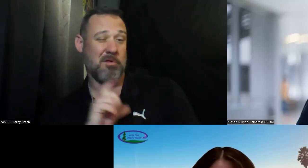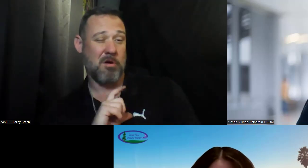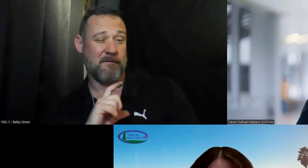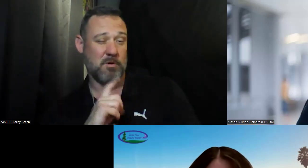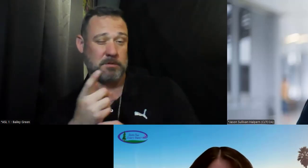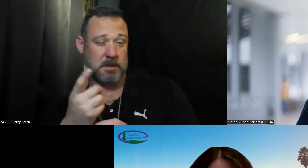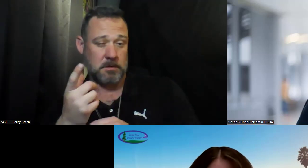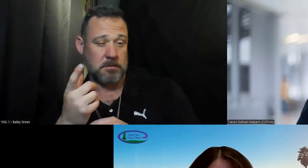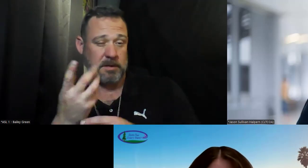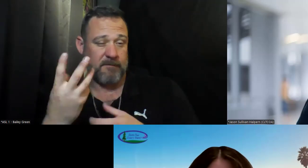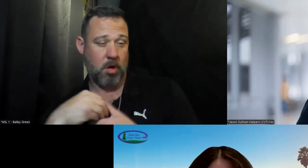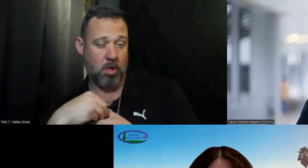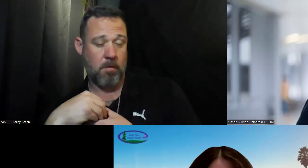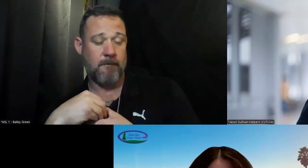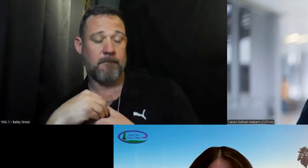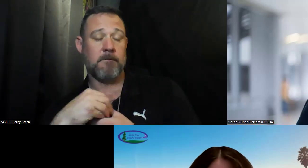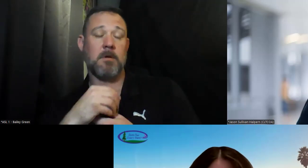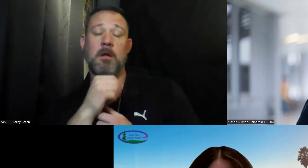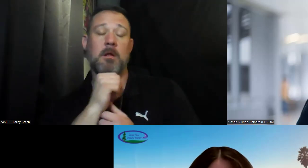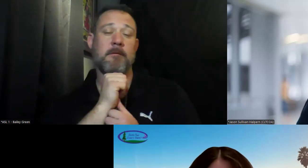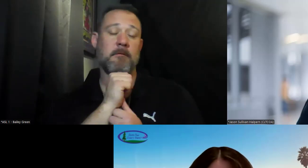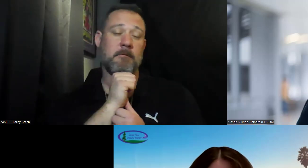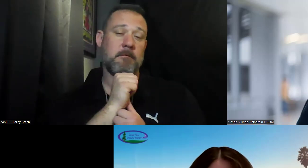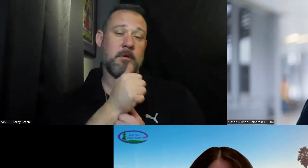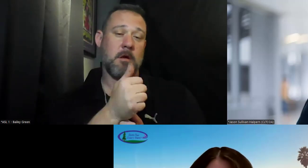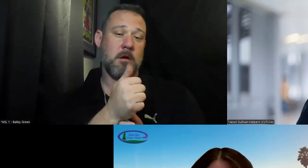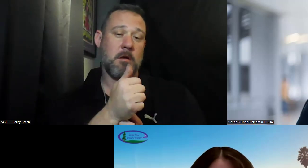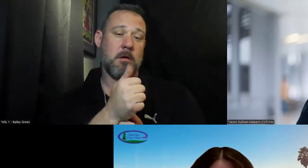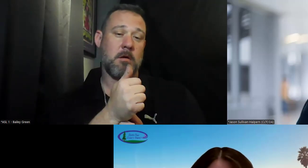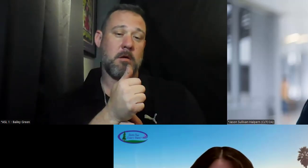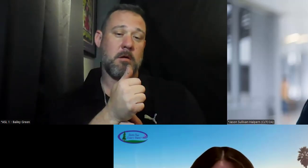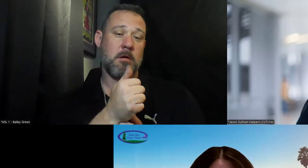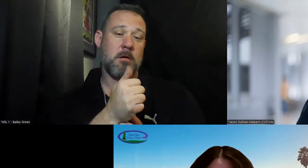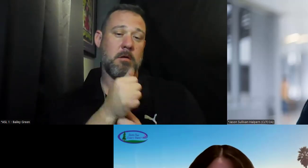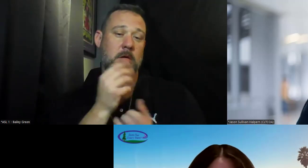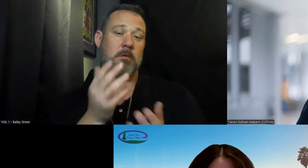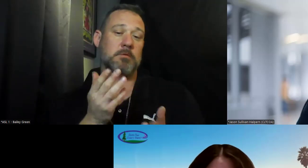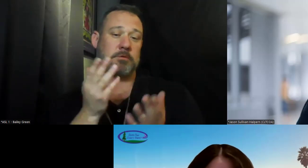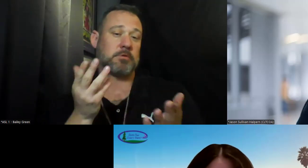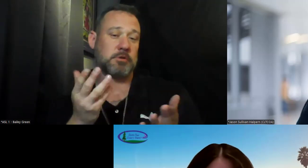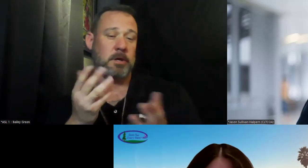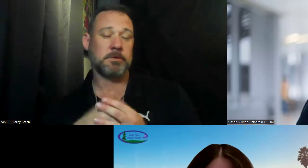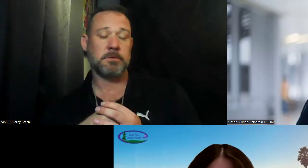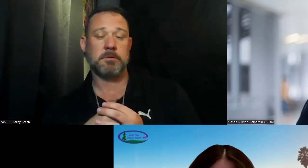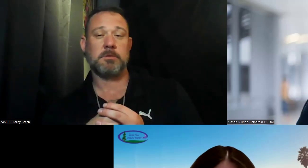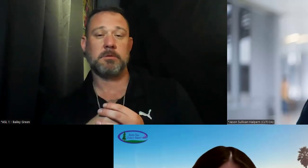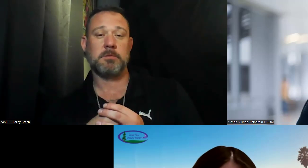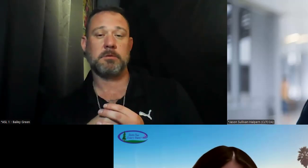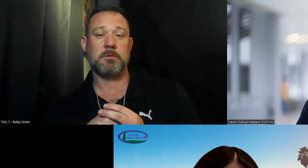the table? And if not, I suggest thinking of the table.